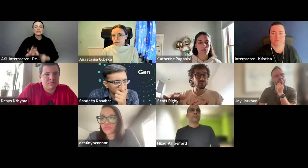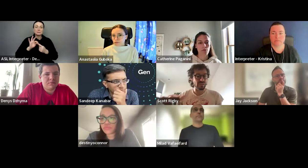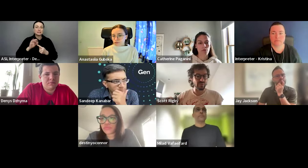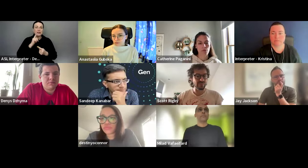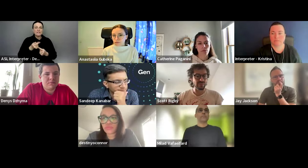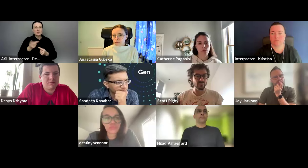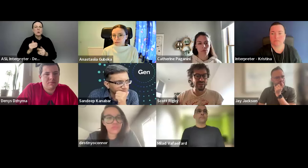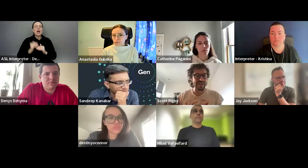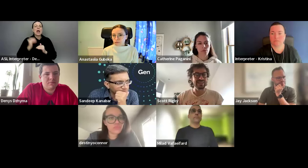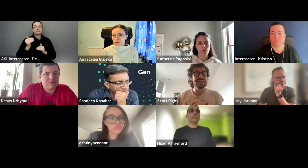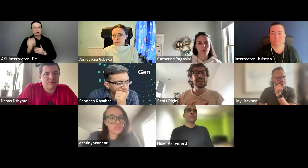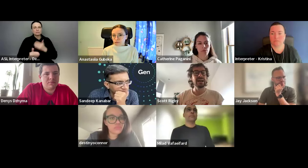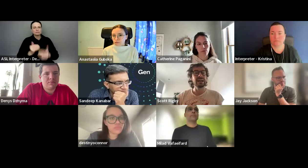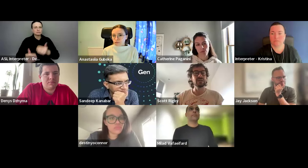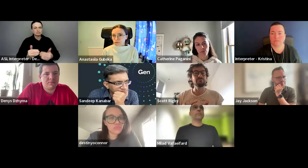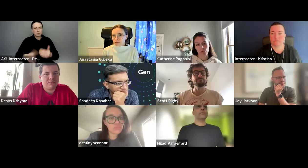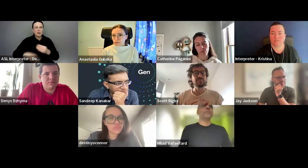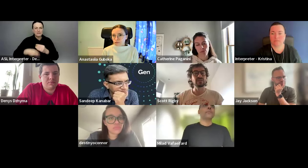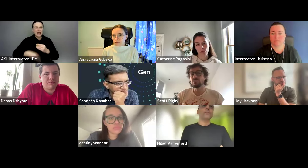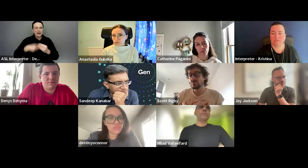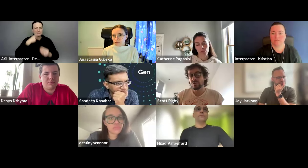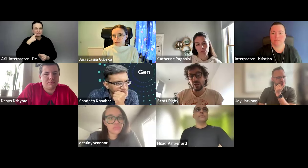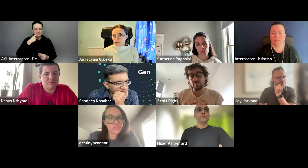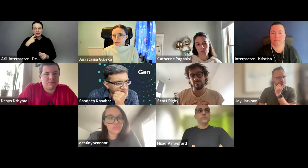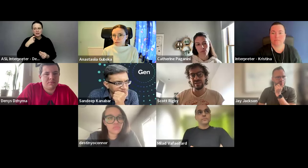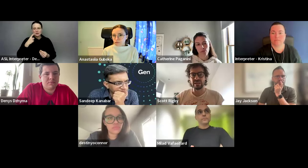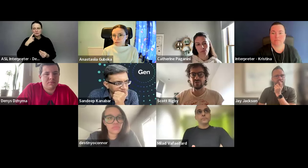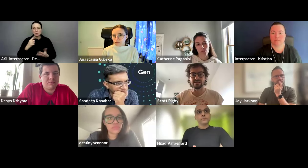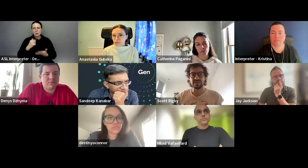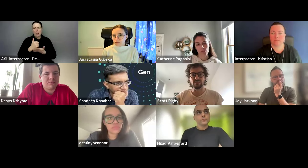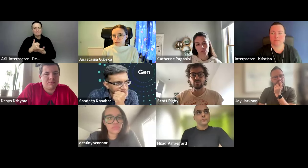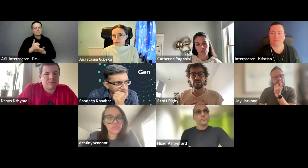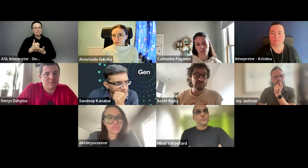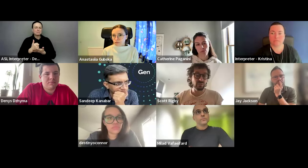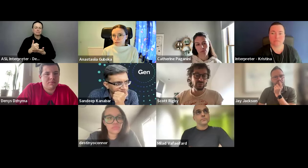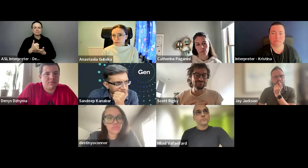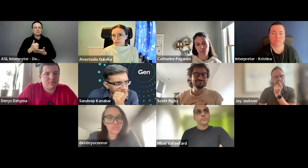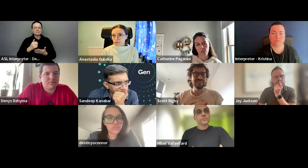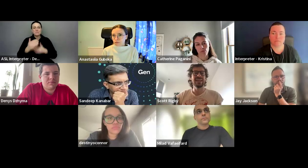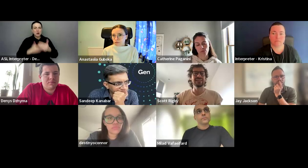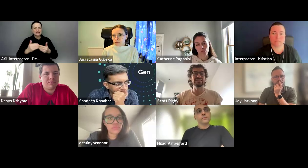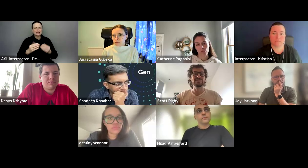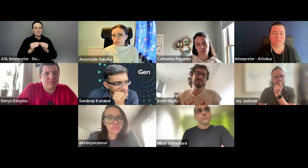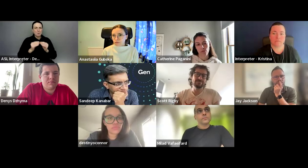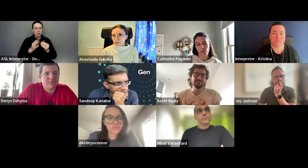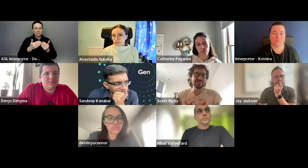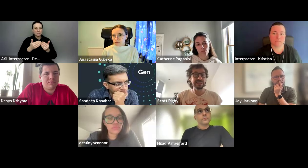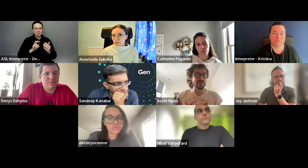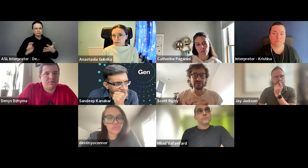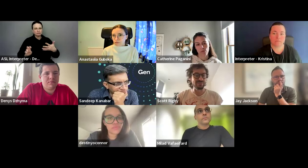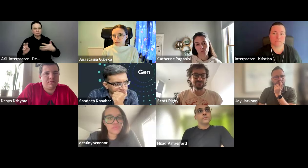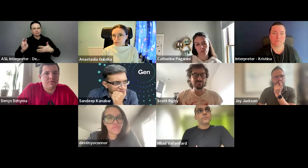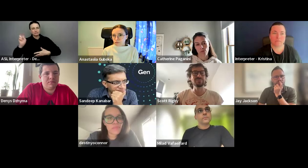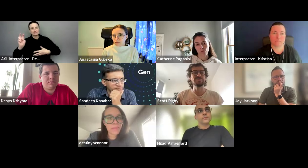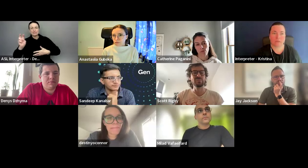few extra stepping stones that we've added to help make that process more achievable. And it's not